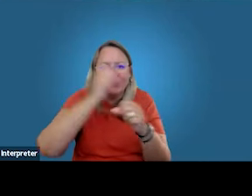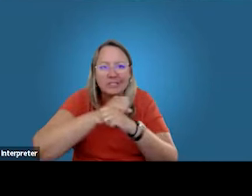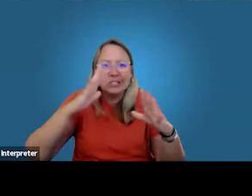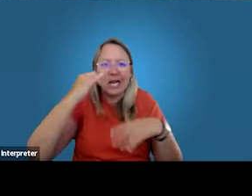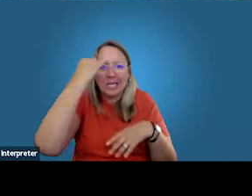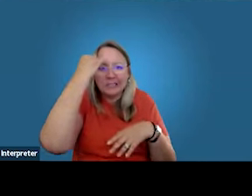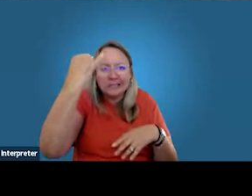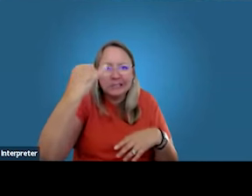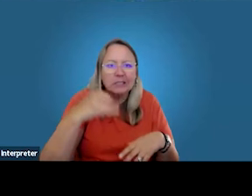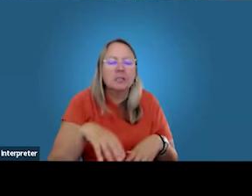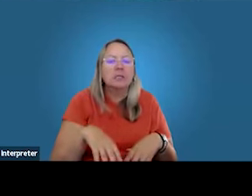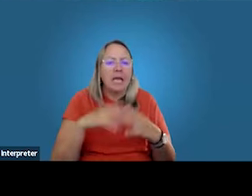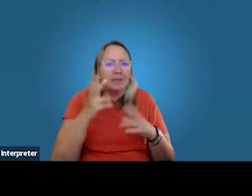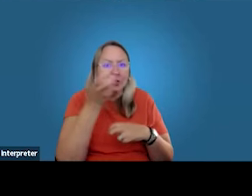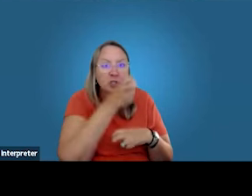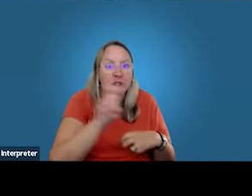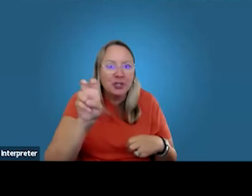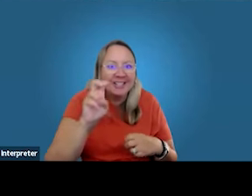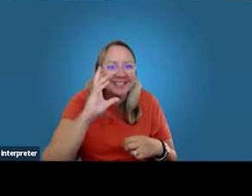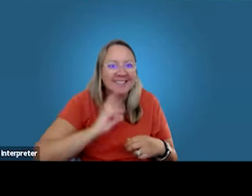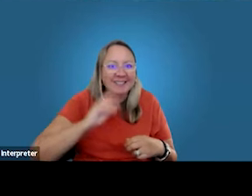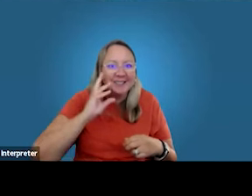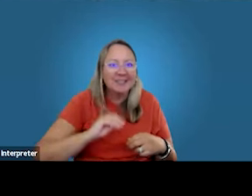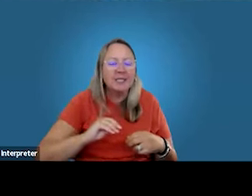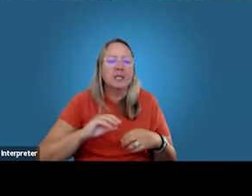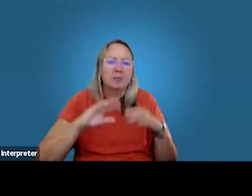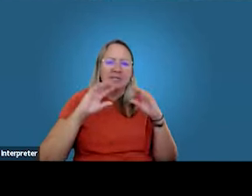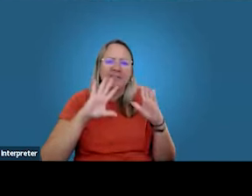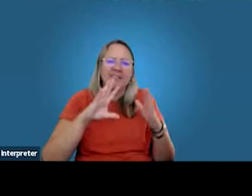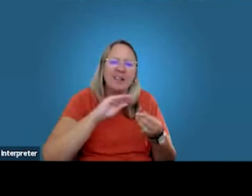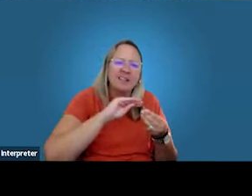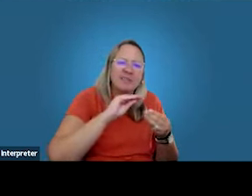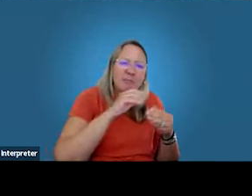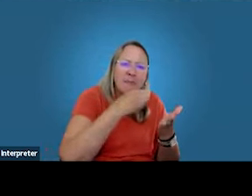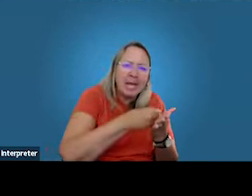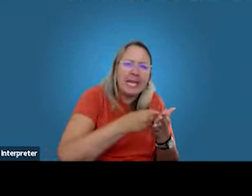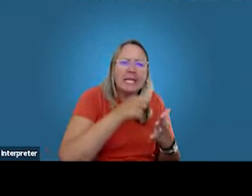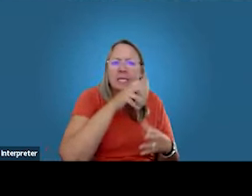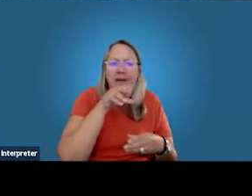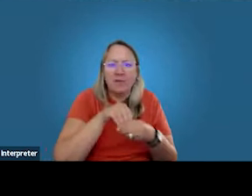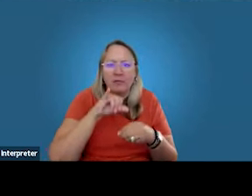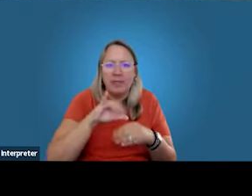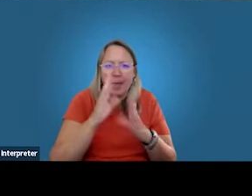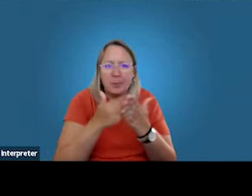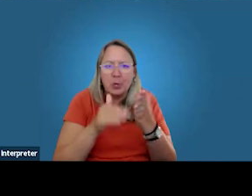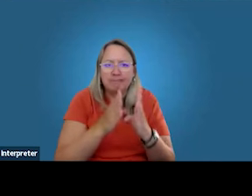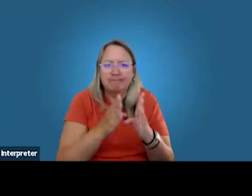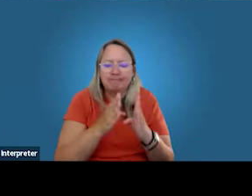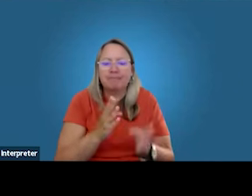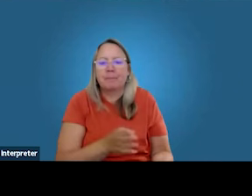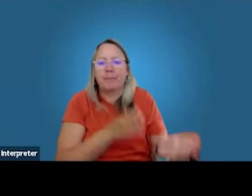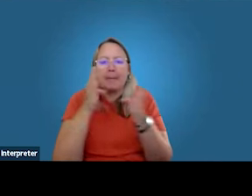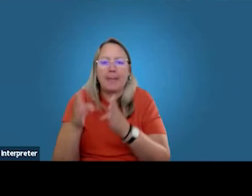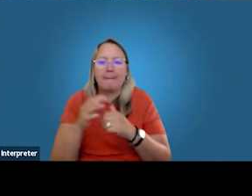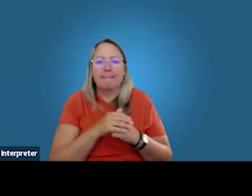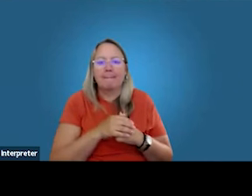ideas. And then again, there's a journey to get there, but it's less numbers and target oriented than the first example. We then